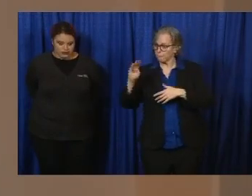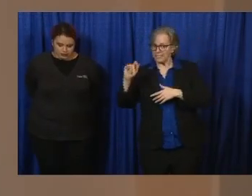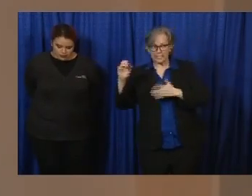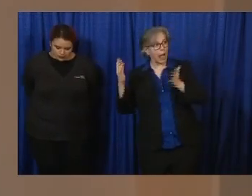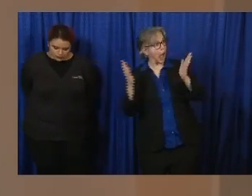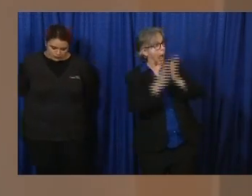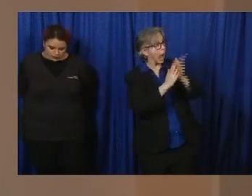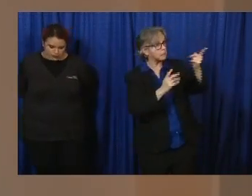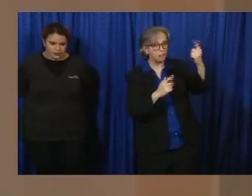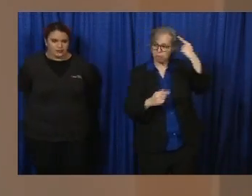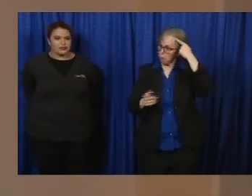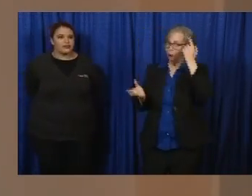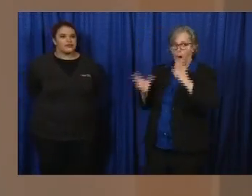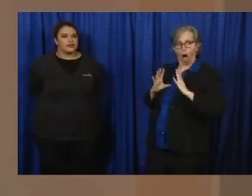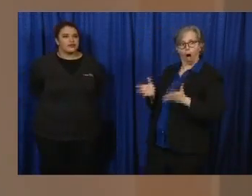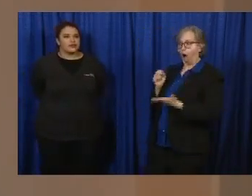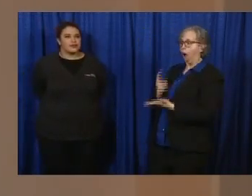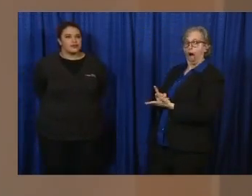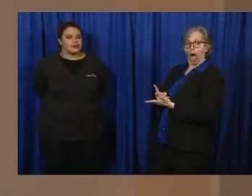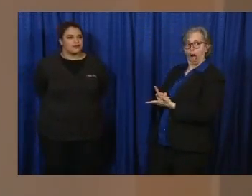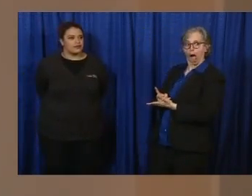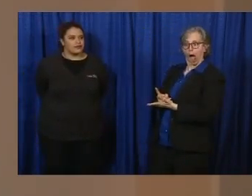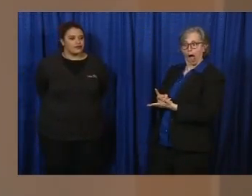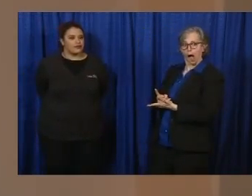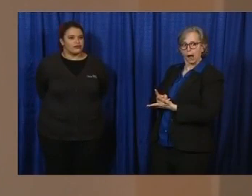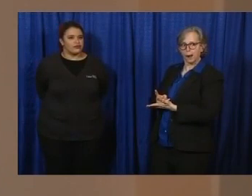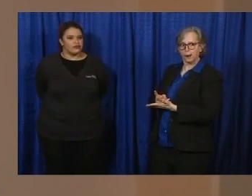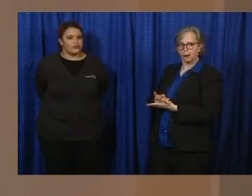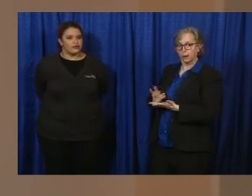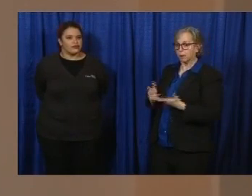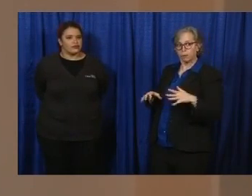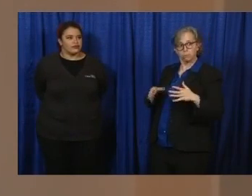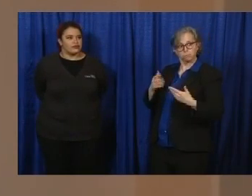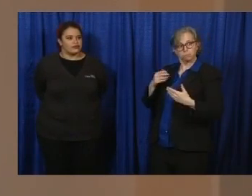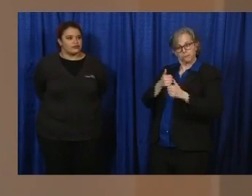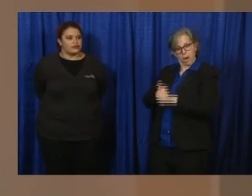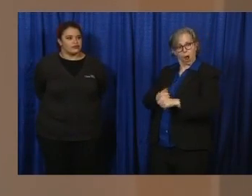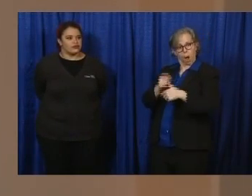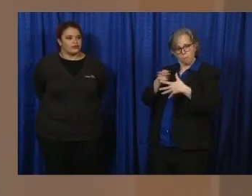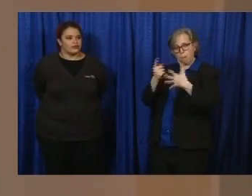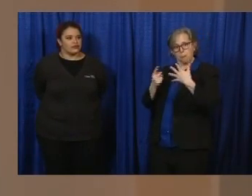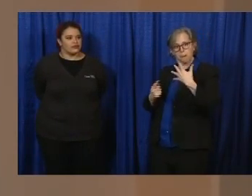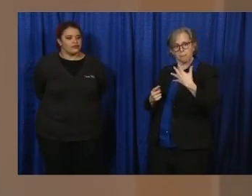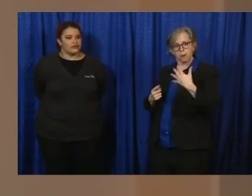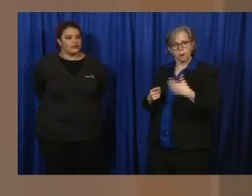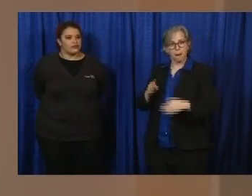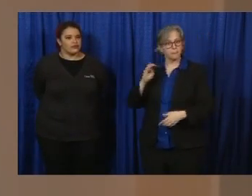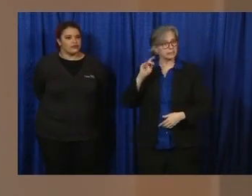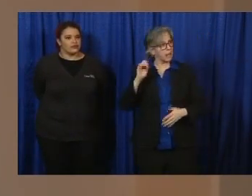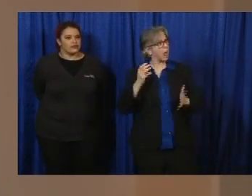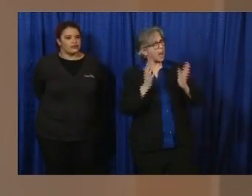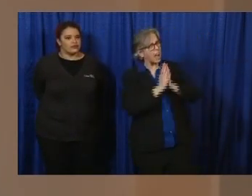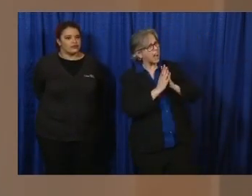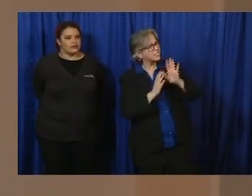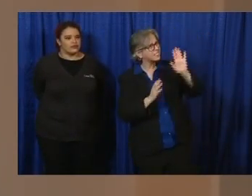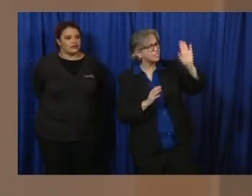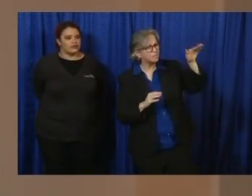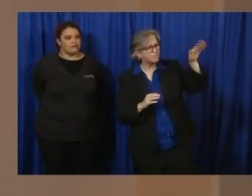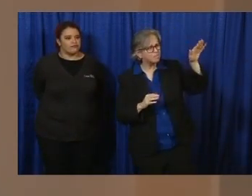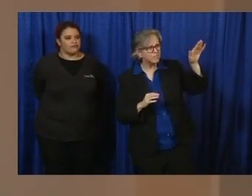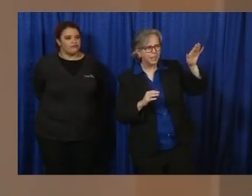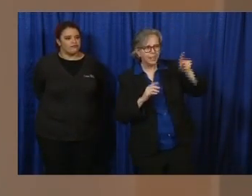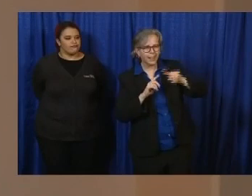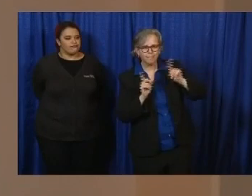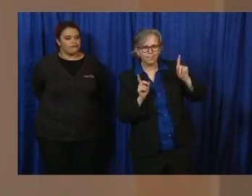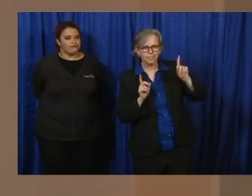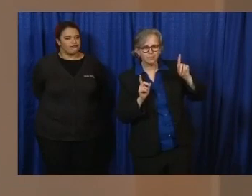everybody, as they explained it, FDA thought they were doing what was right. Battelle had asked for something differently. Once the